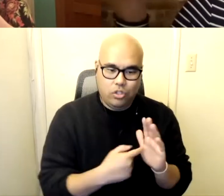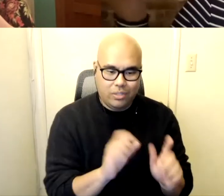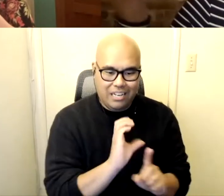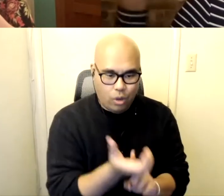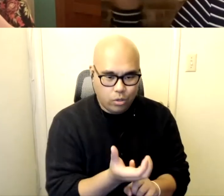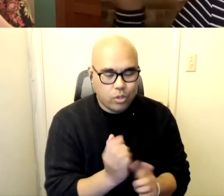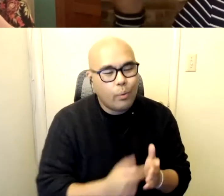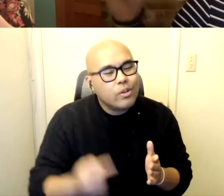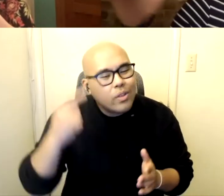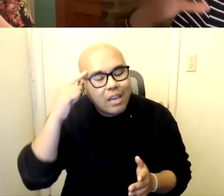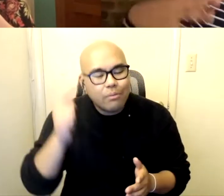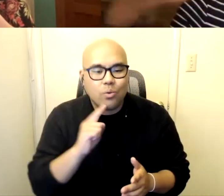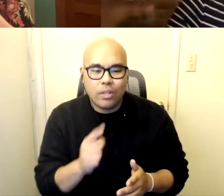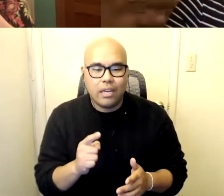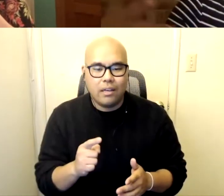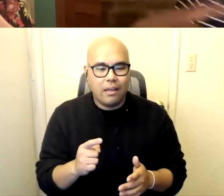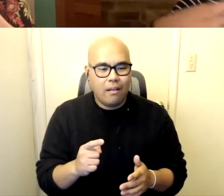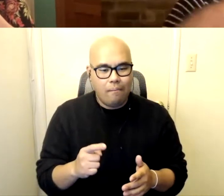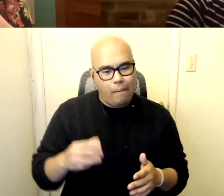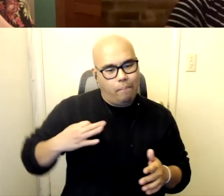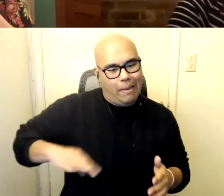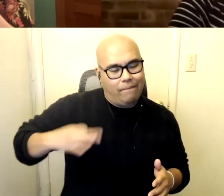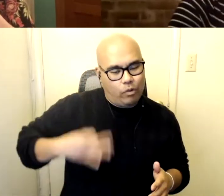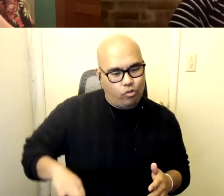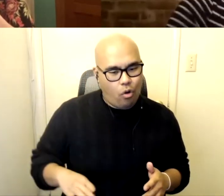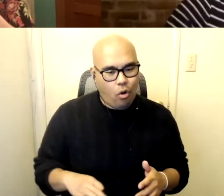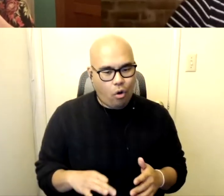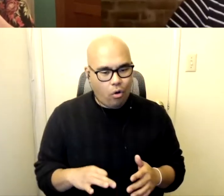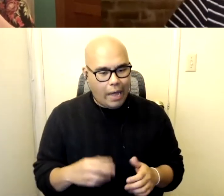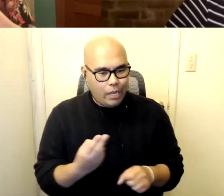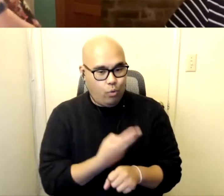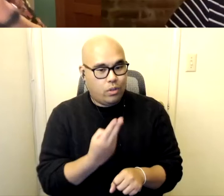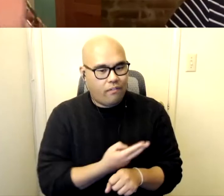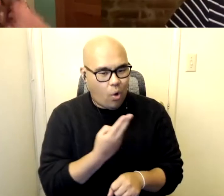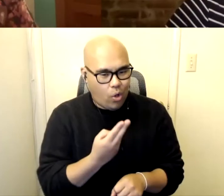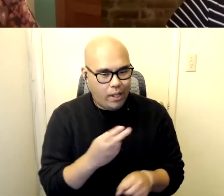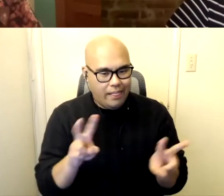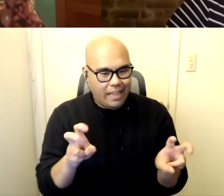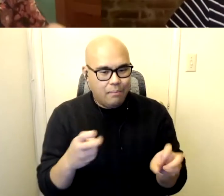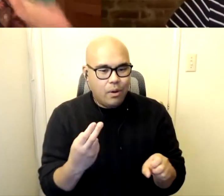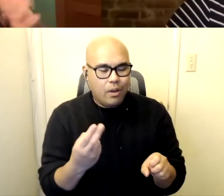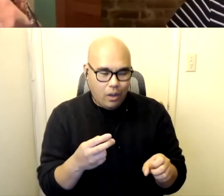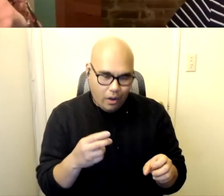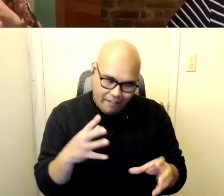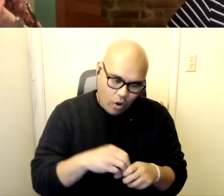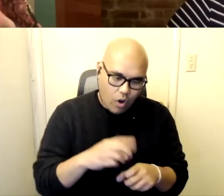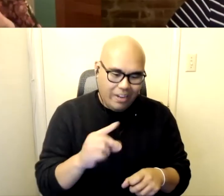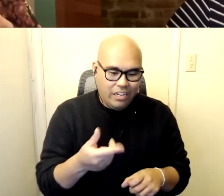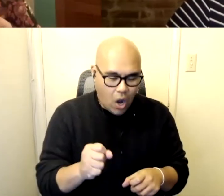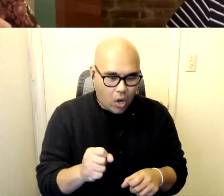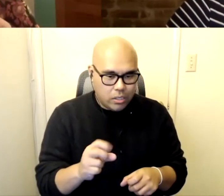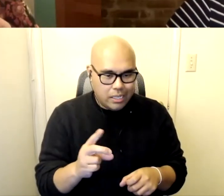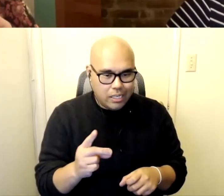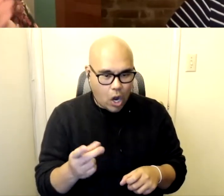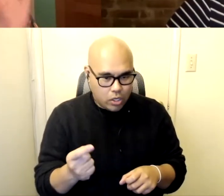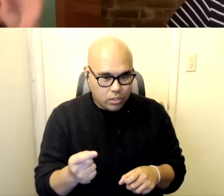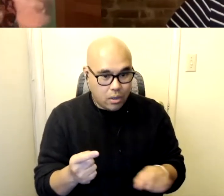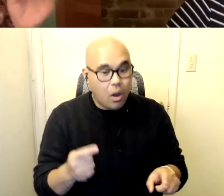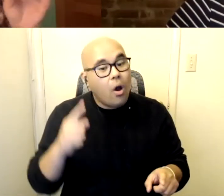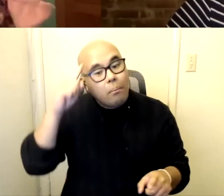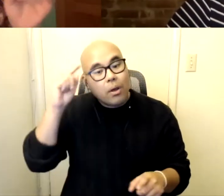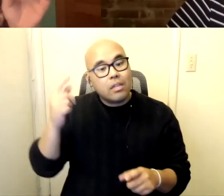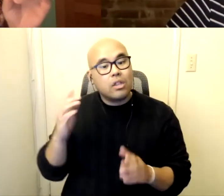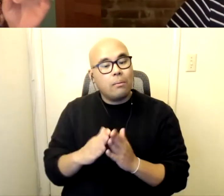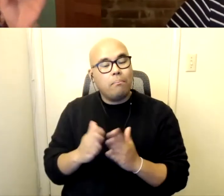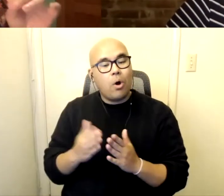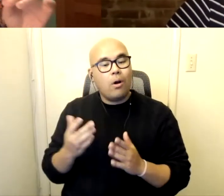useful about working with the motif of a dog and like actual dogs in this novel? So there are dogs in the Brothers Karamazov. It's either